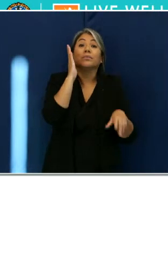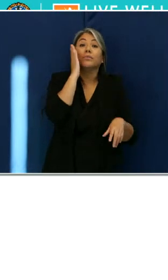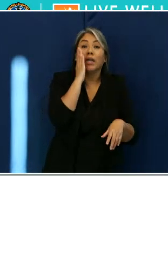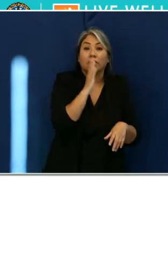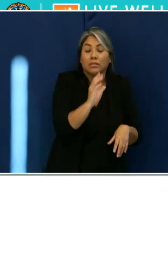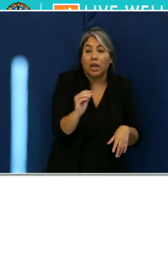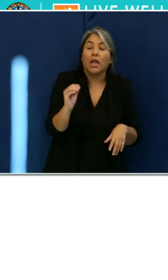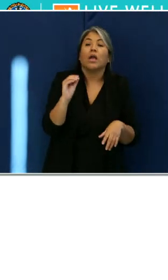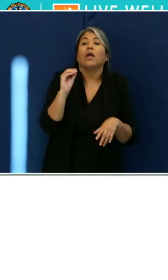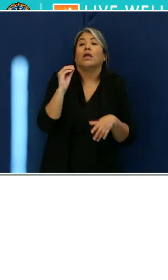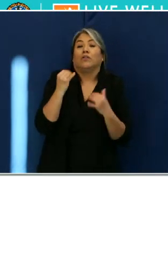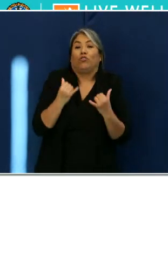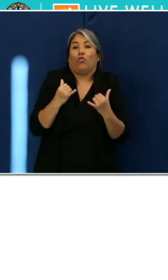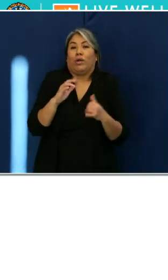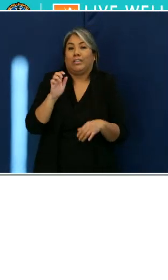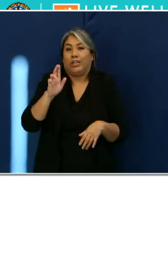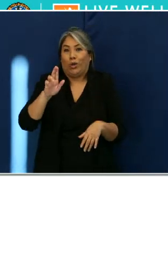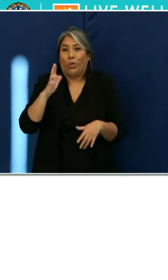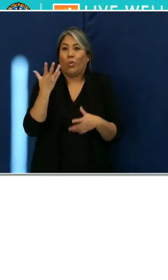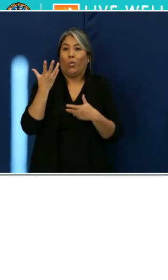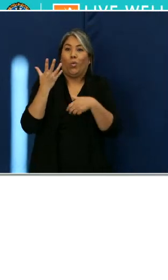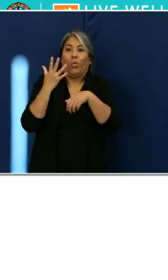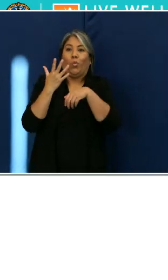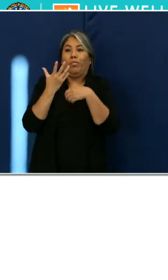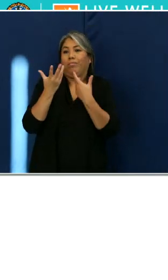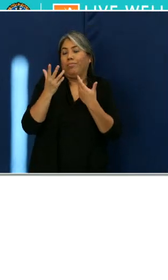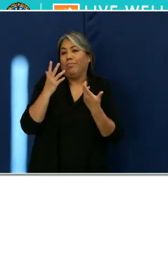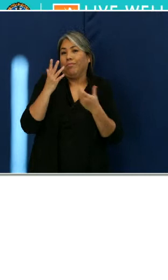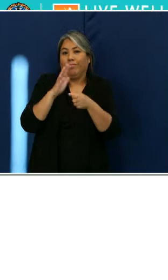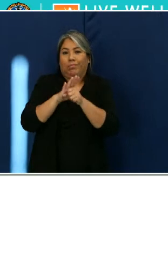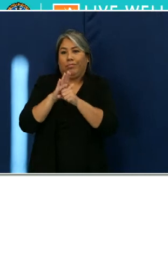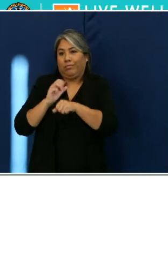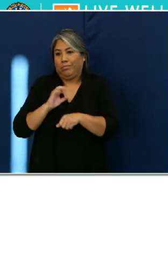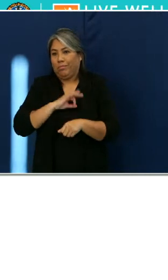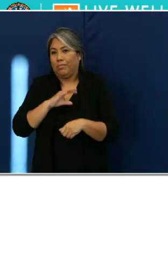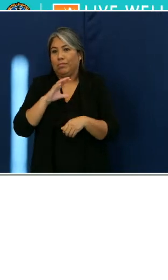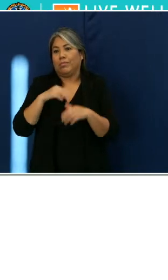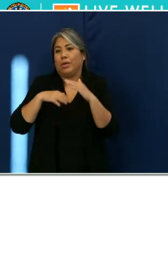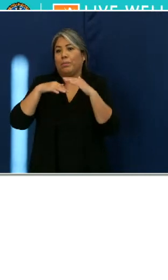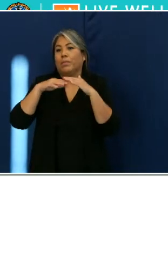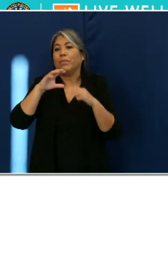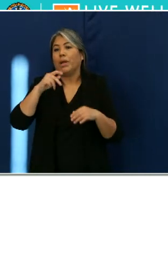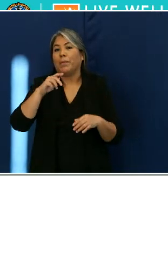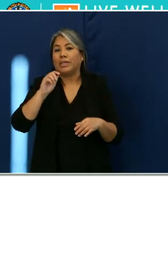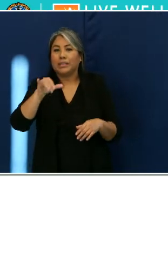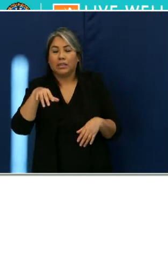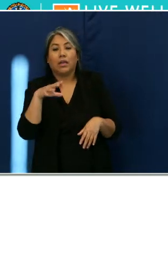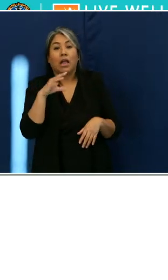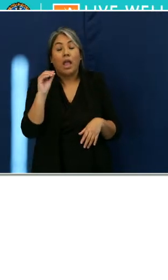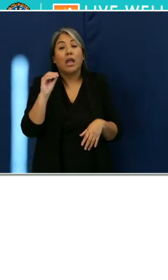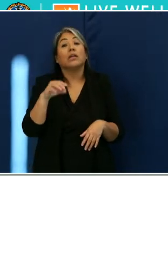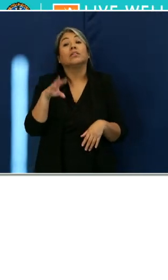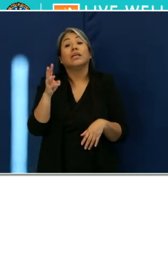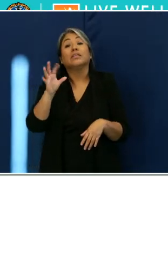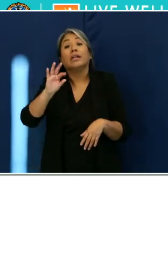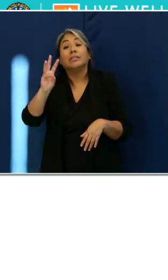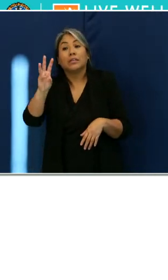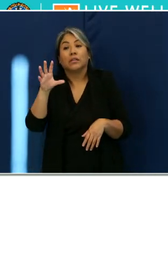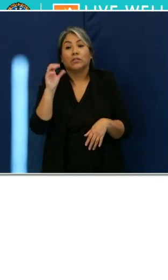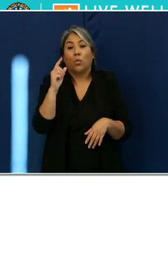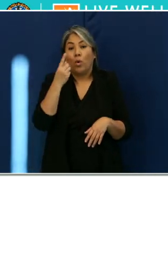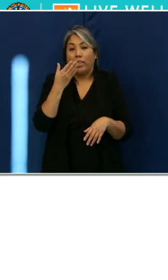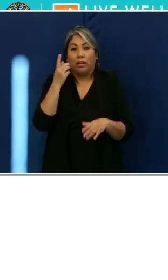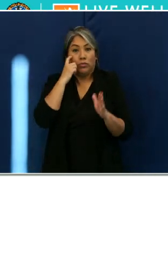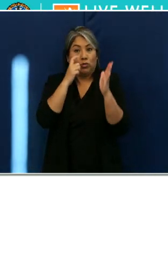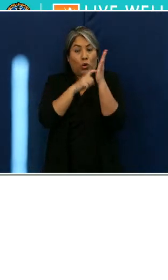current ICU capacity is at 696. And then the one thing to note about this is, for the